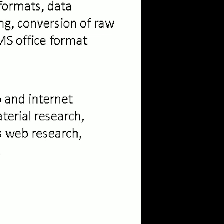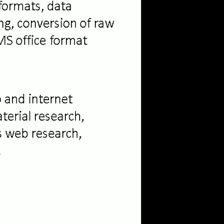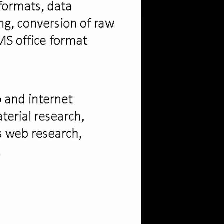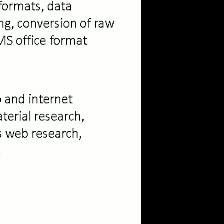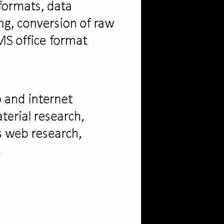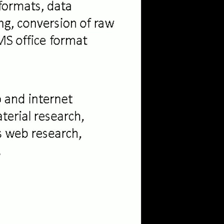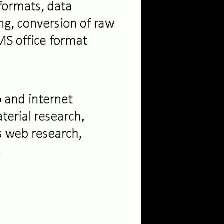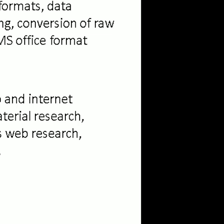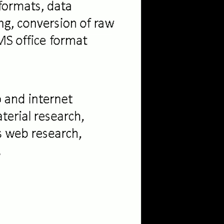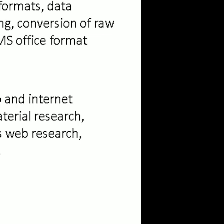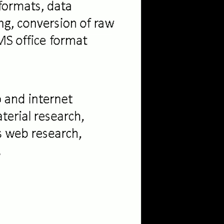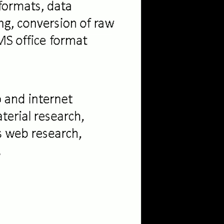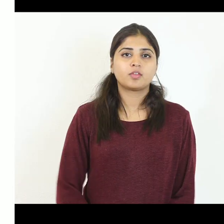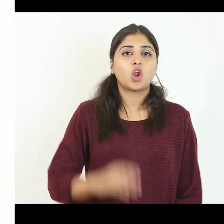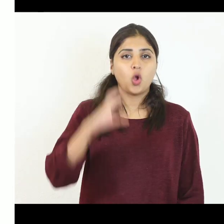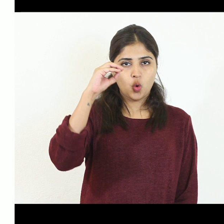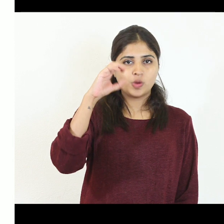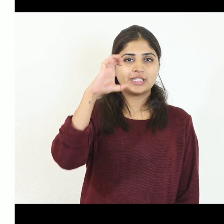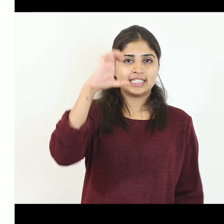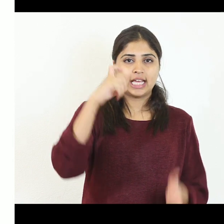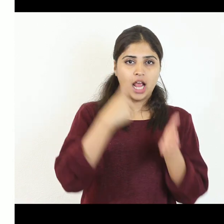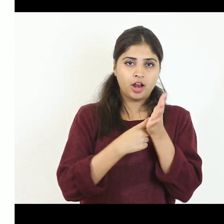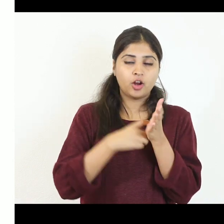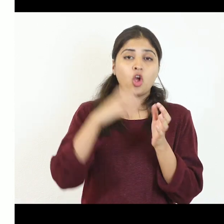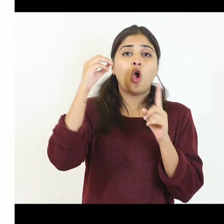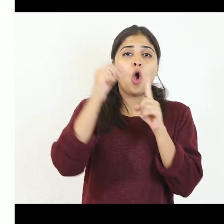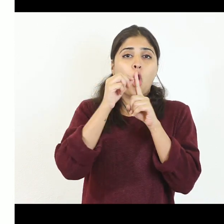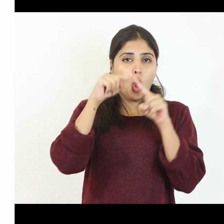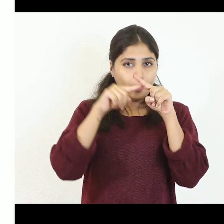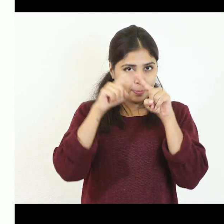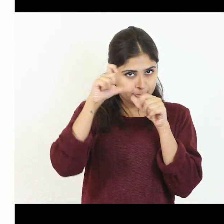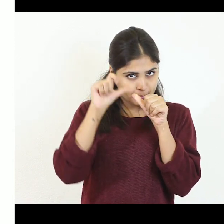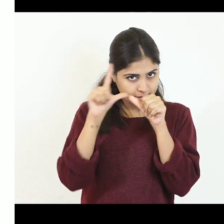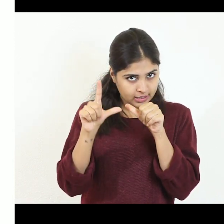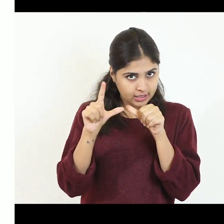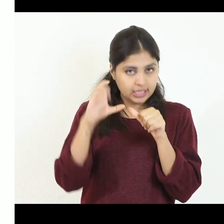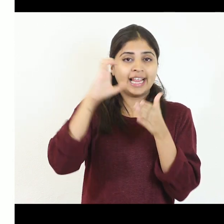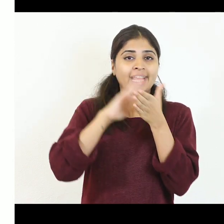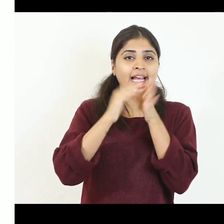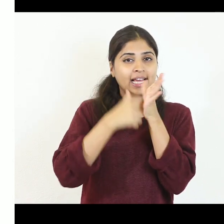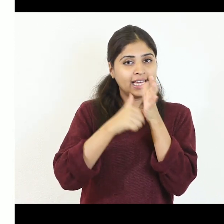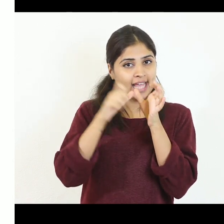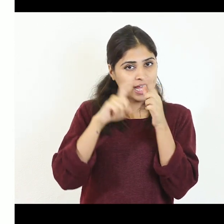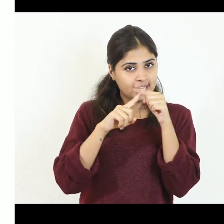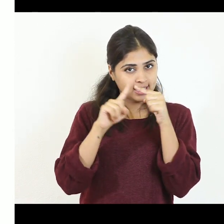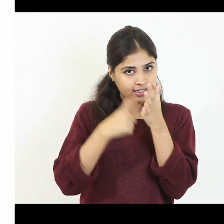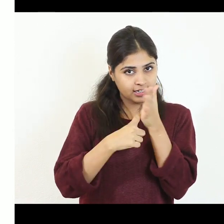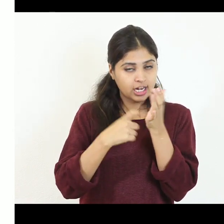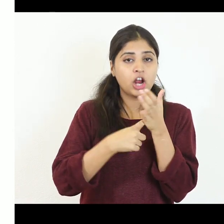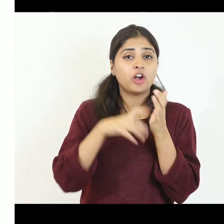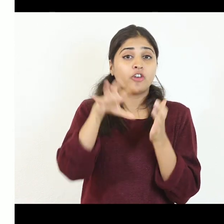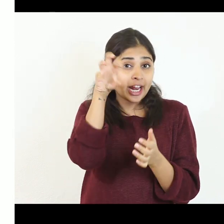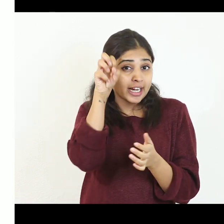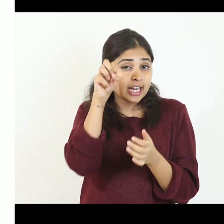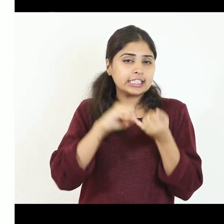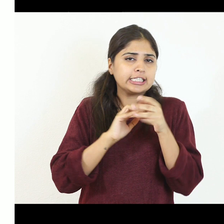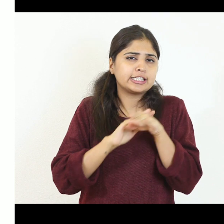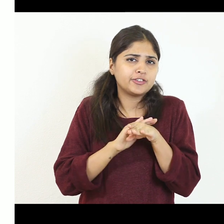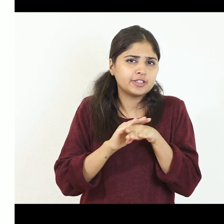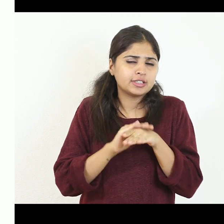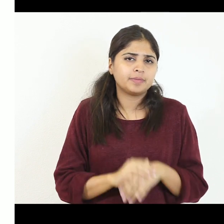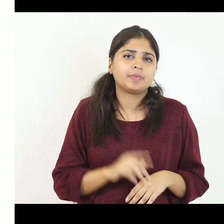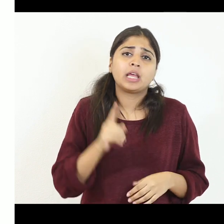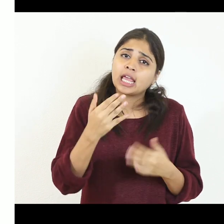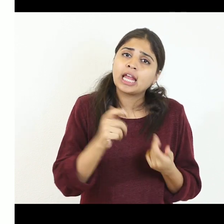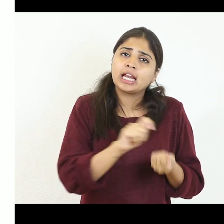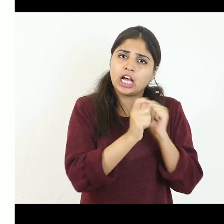Types of data entry services. OCR, Optical Character Recognition Services. It can convert hard